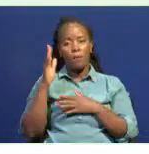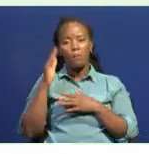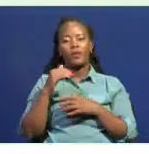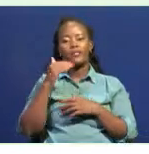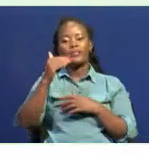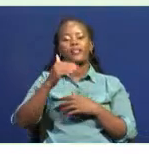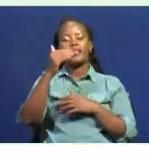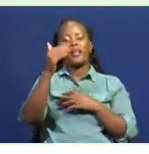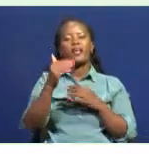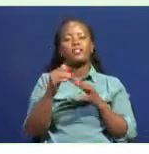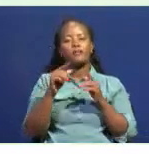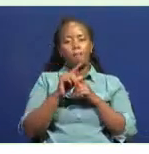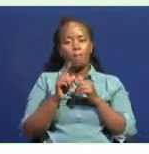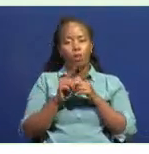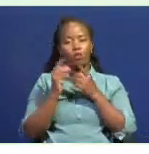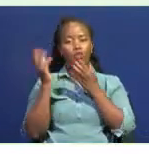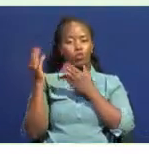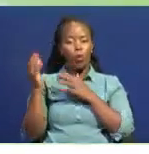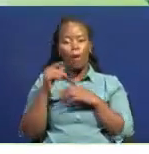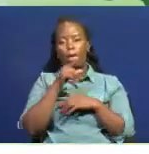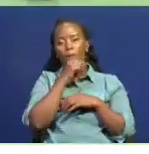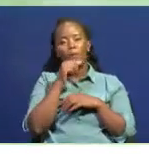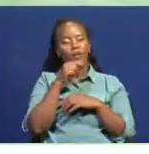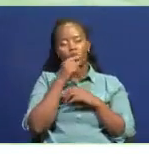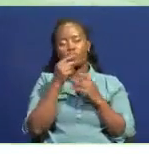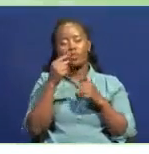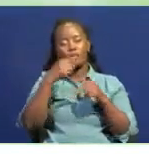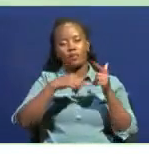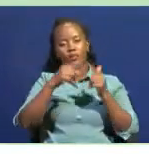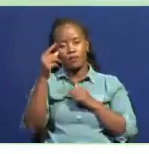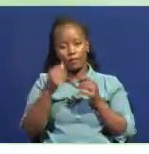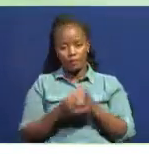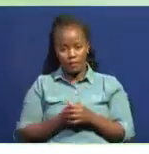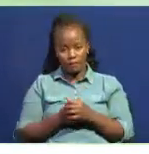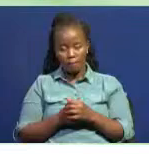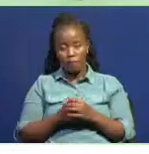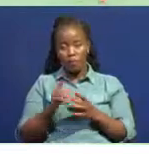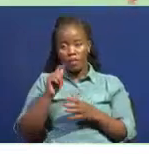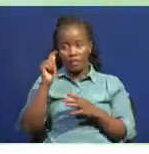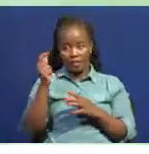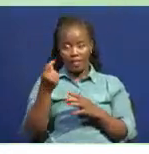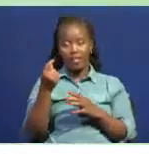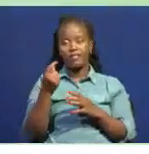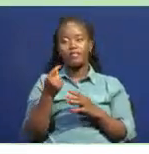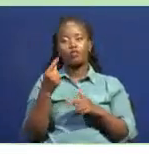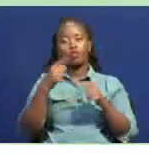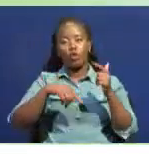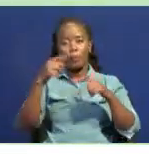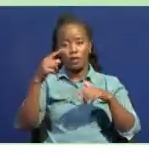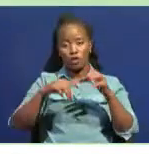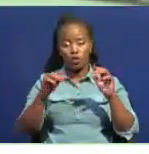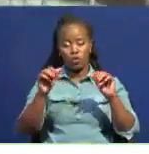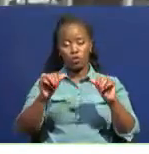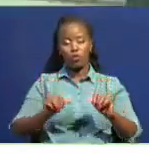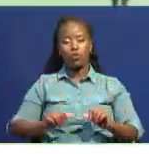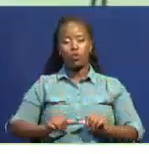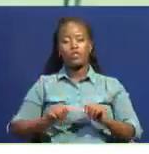next matches and hope that the boys will grow from this. The Kenya Hockey League matches continue tomorrow with several matches on card.